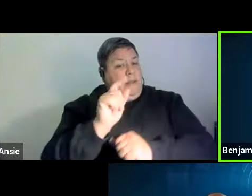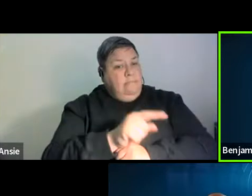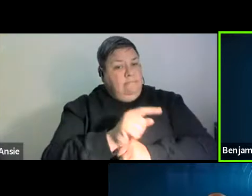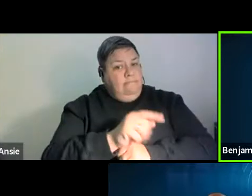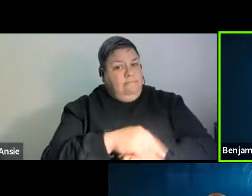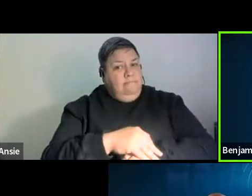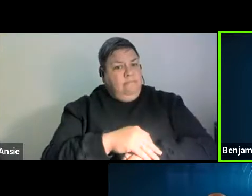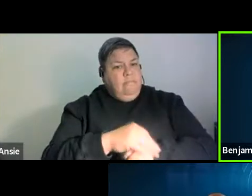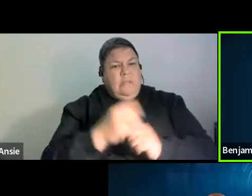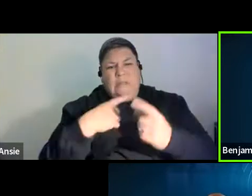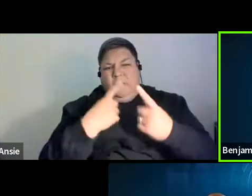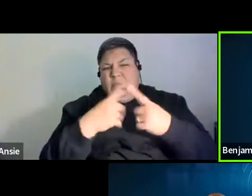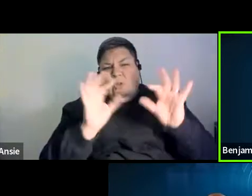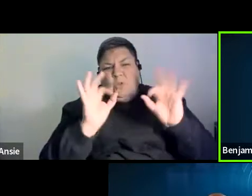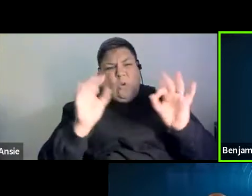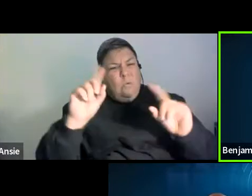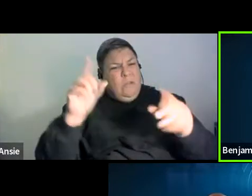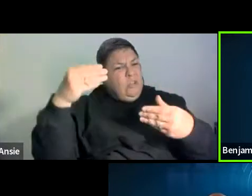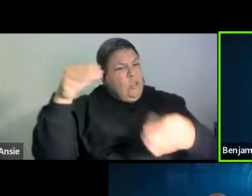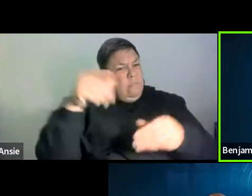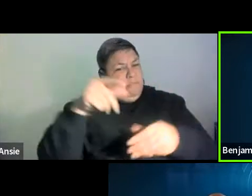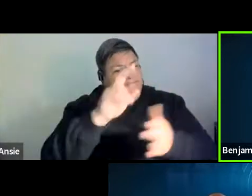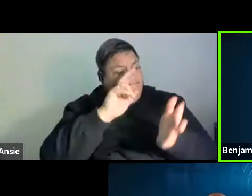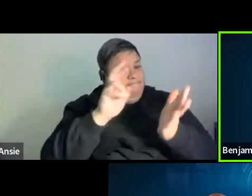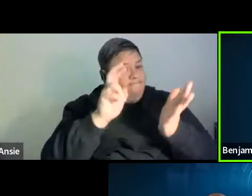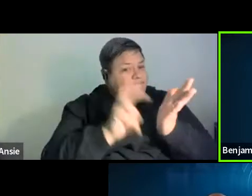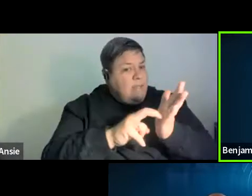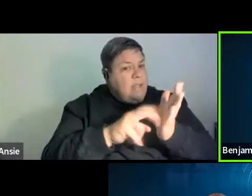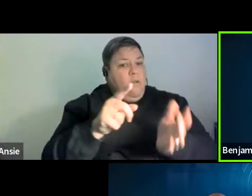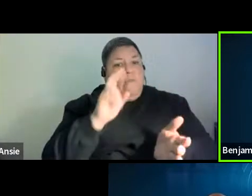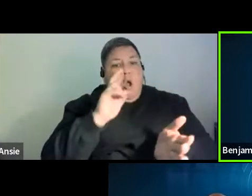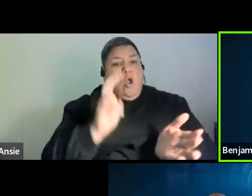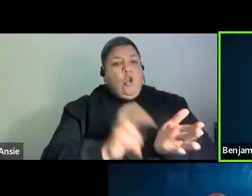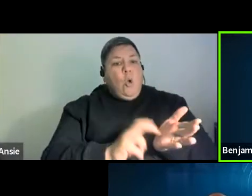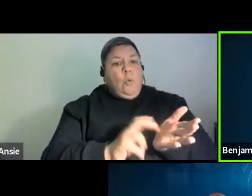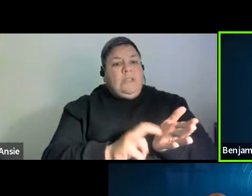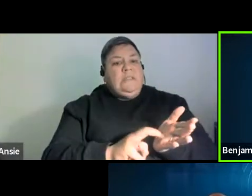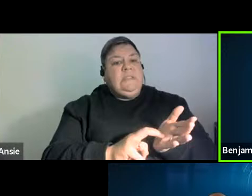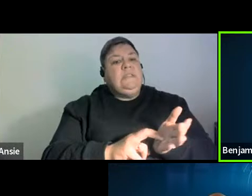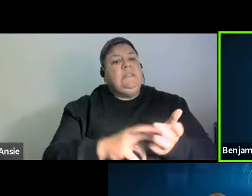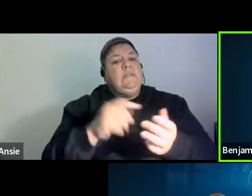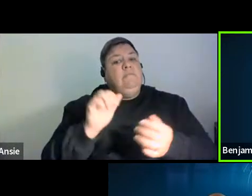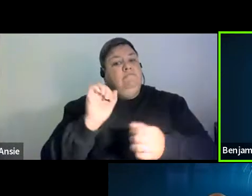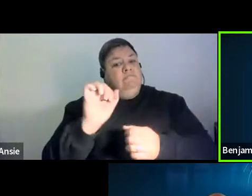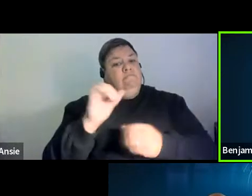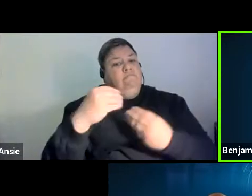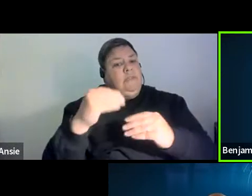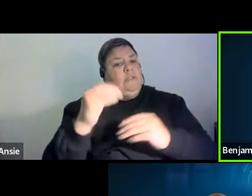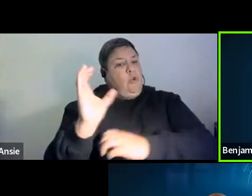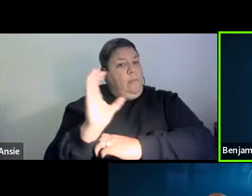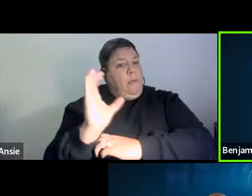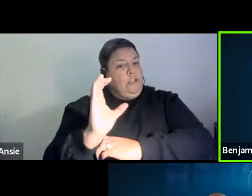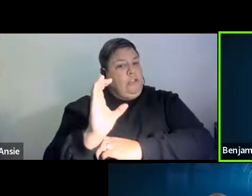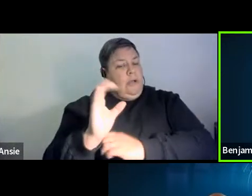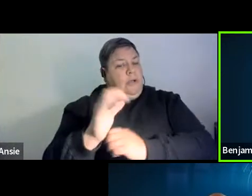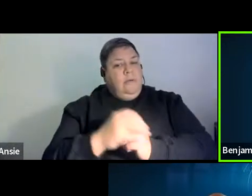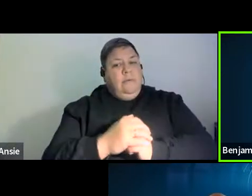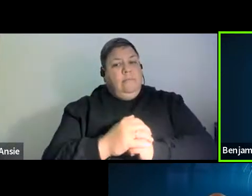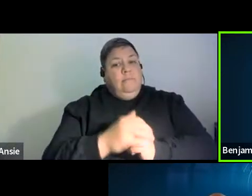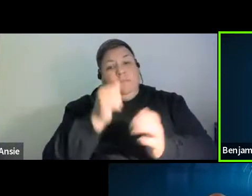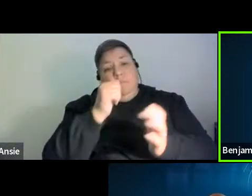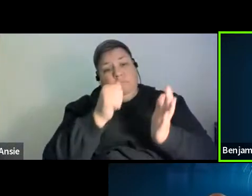uncertain which documents you require in the place of a notice of incorporation. Now, what we require is a